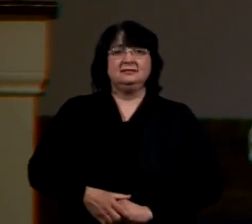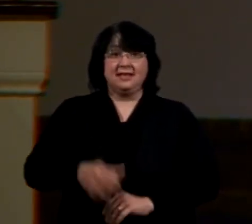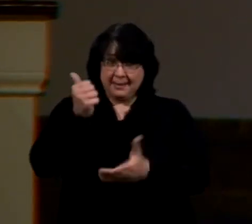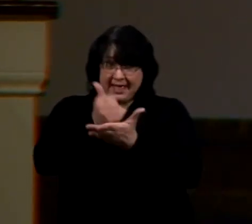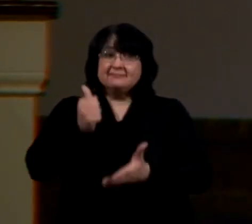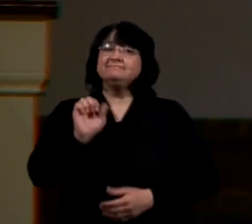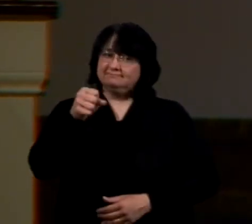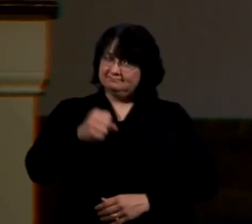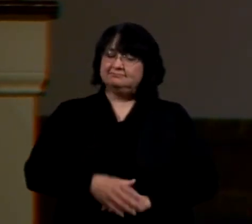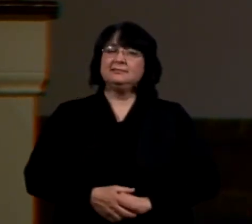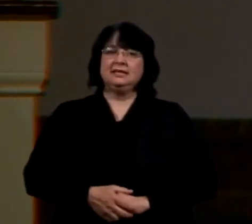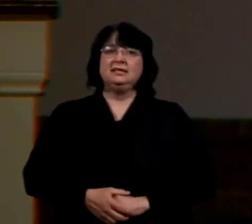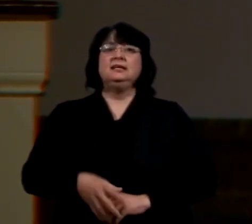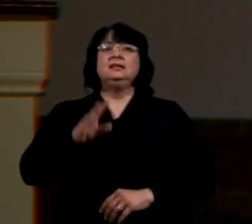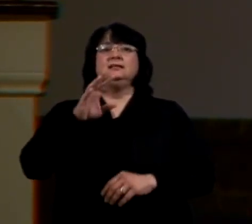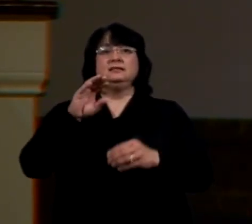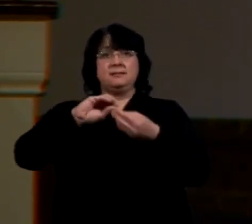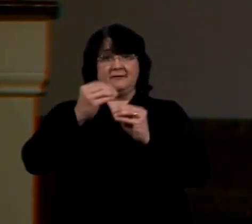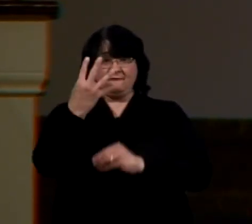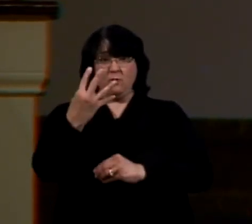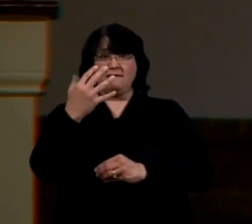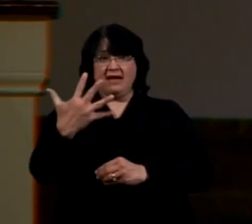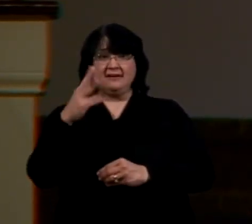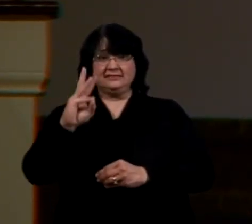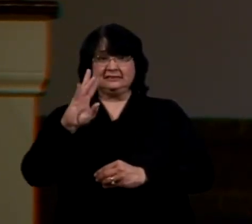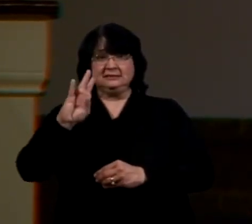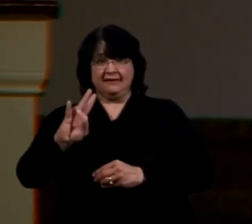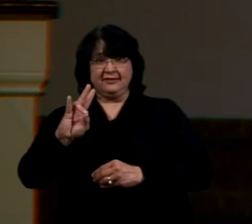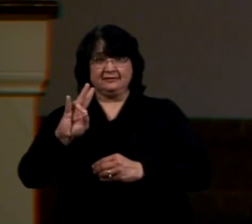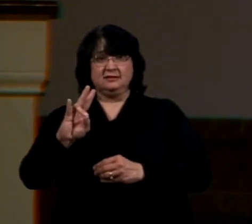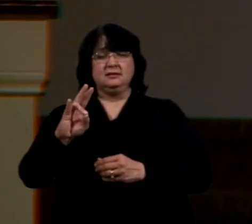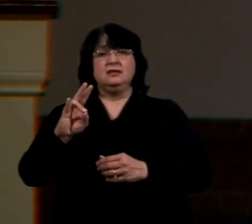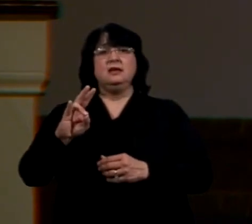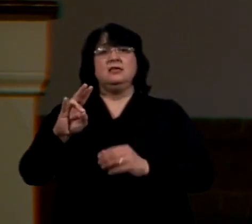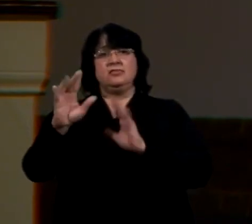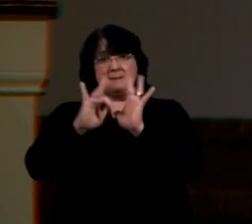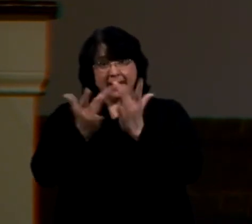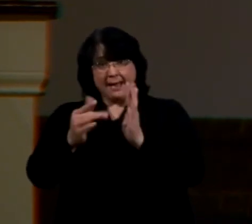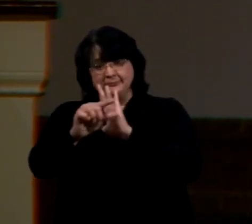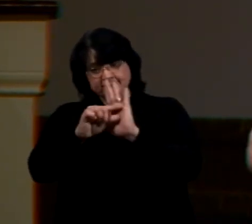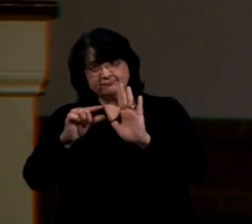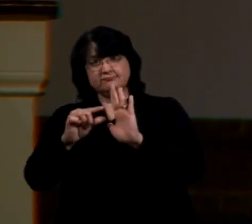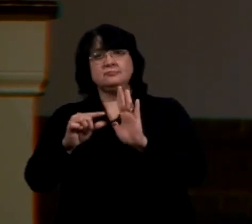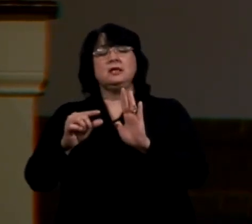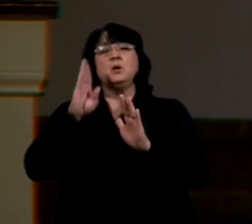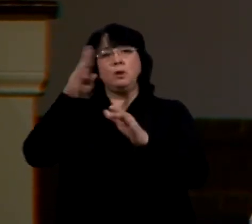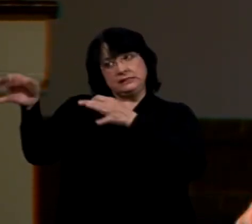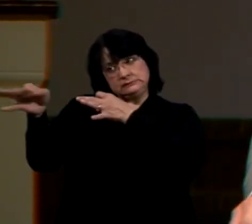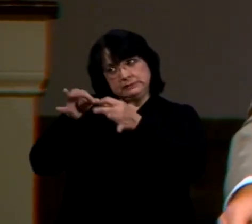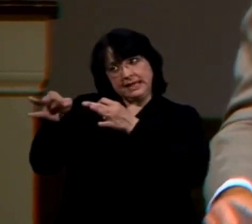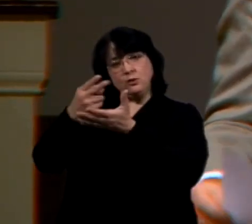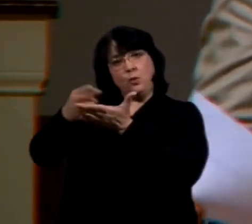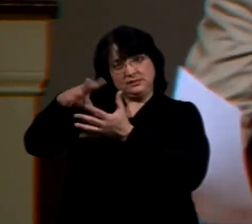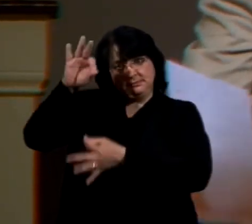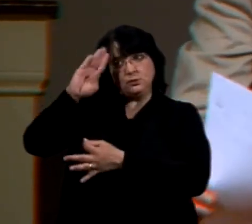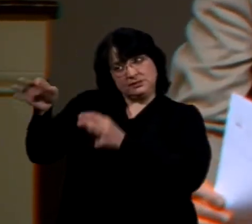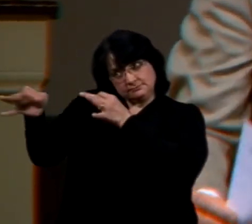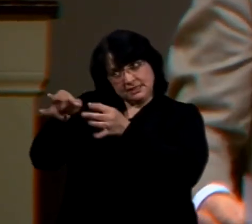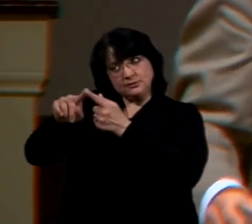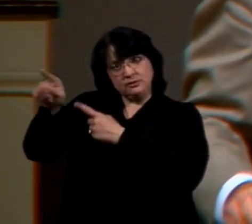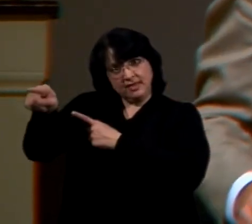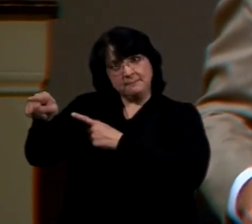Amen. Go right into step 4, 5, 6, 7. The Scripture and Spirit will answer the question. Stay